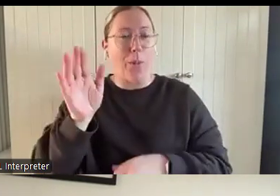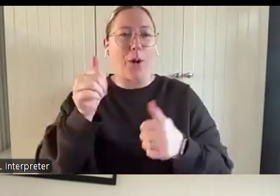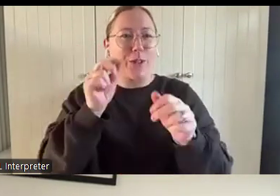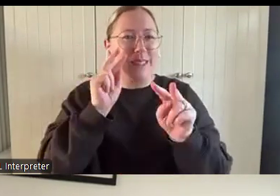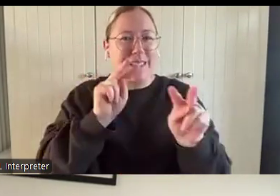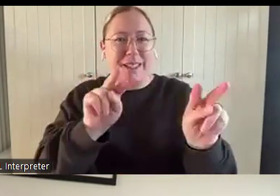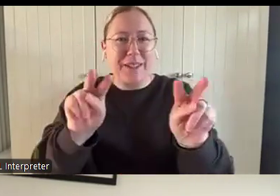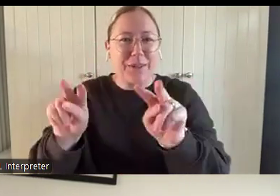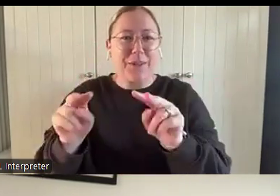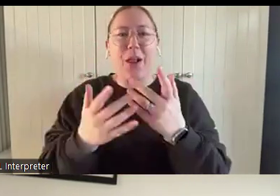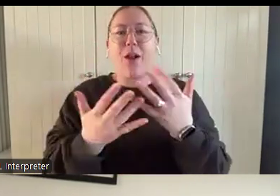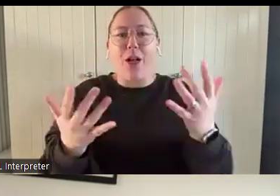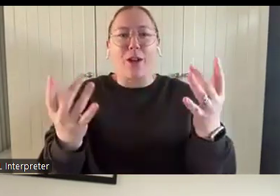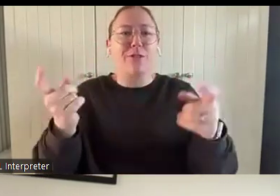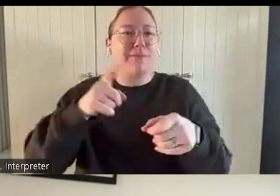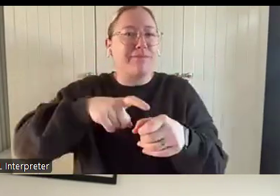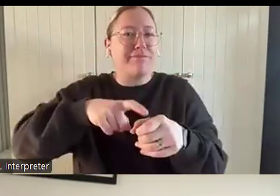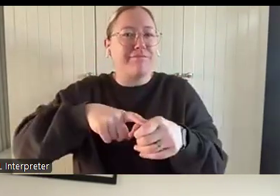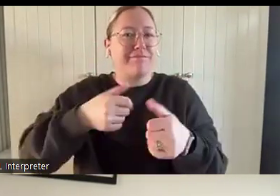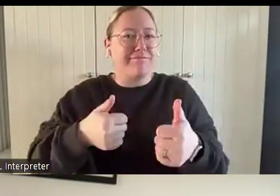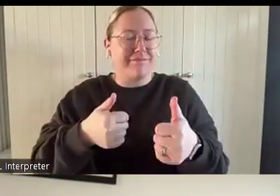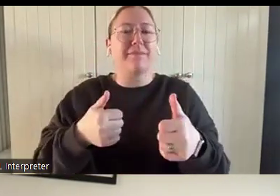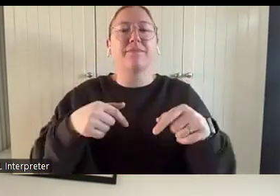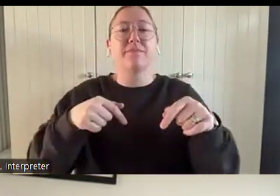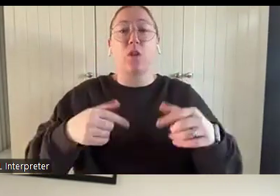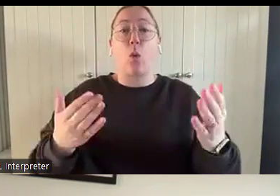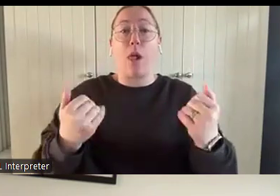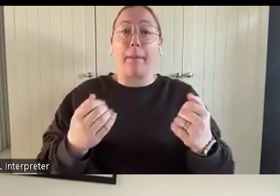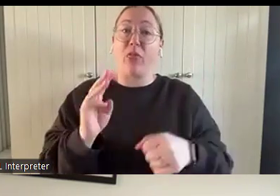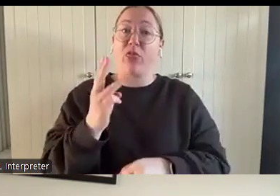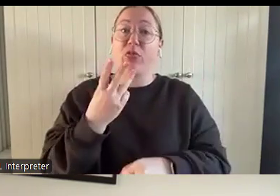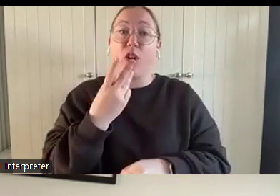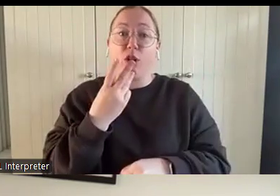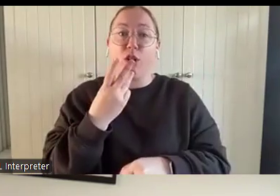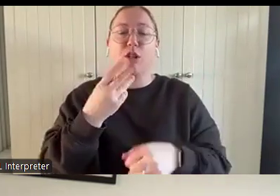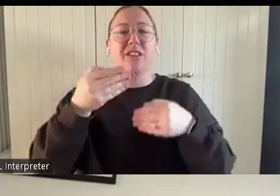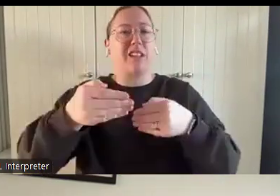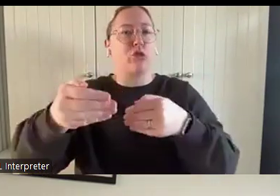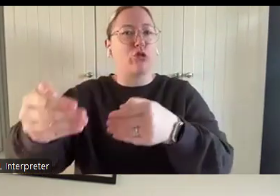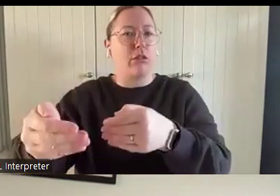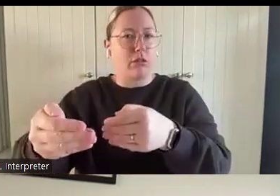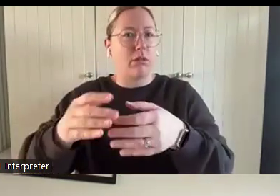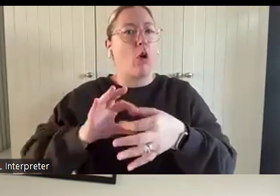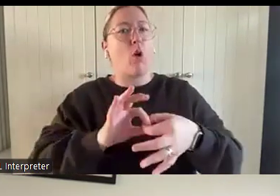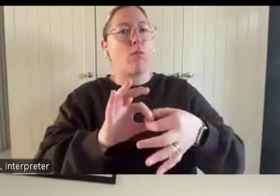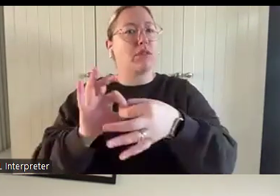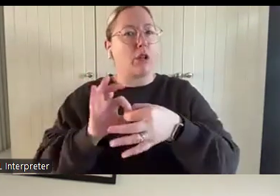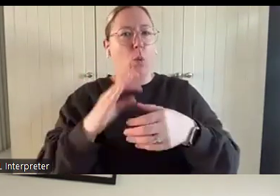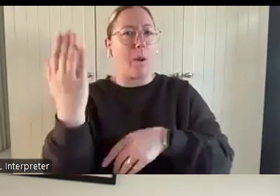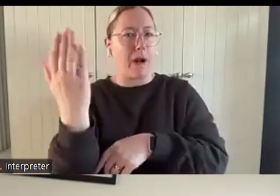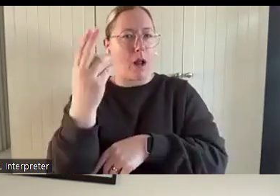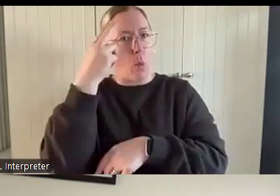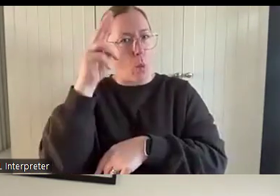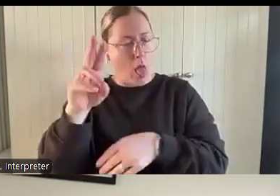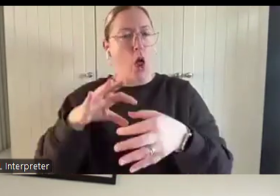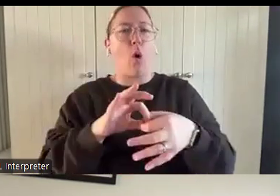so many of you here today, and welcome to the third session in our co-production webinar series, which is called Co-Production